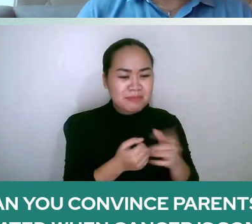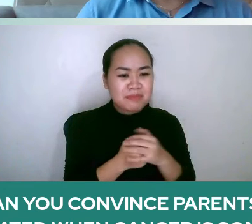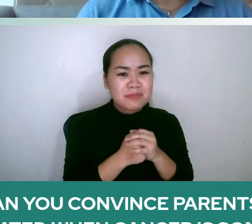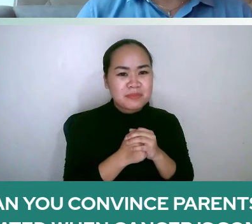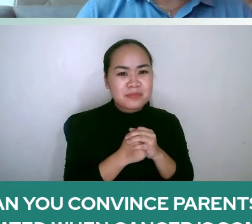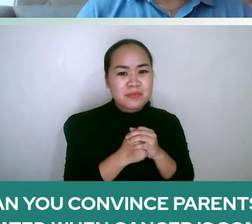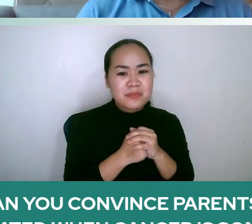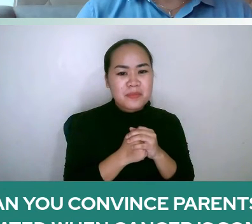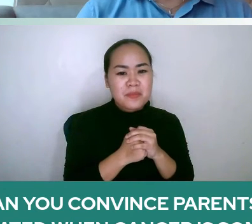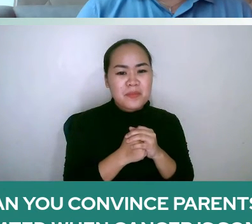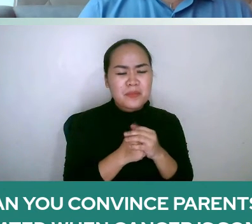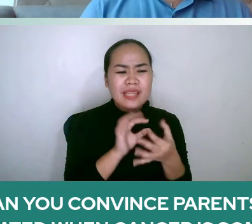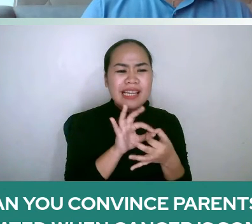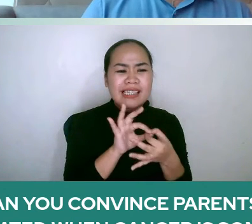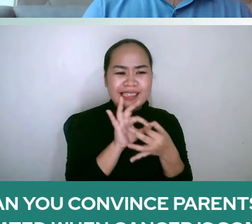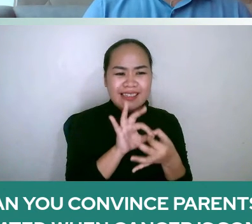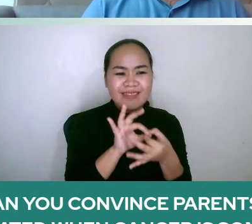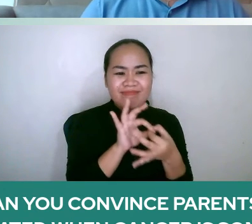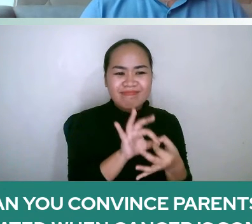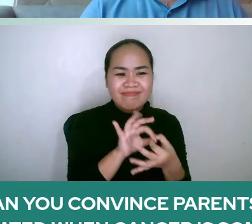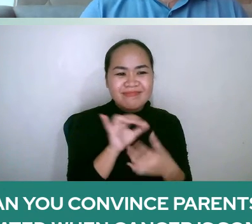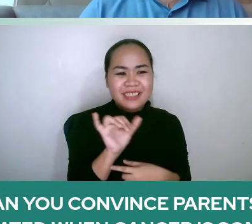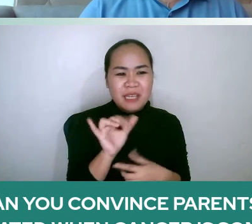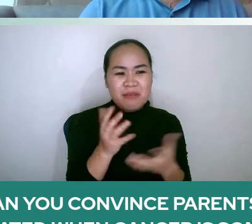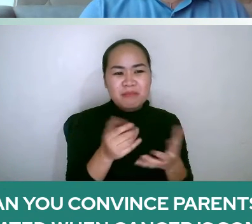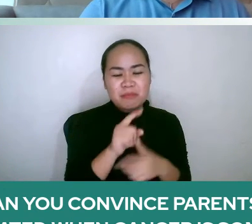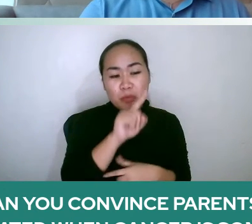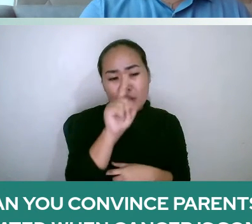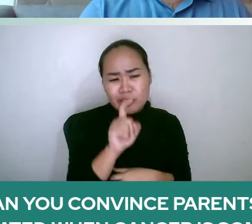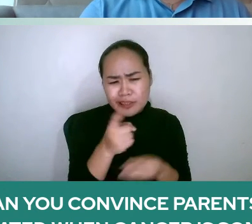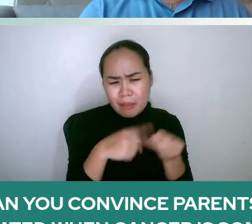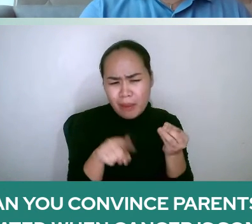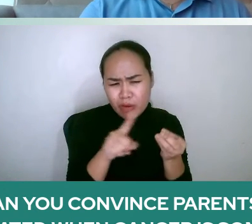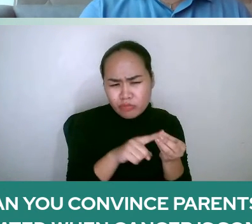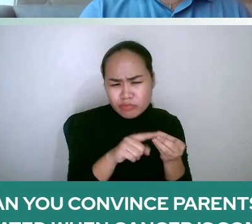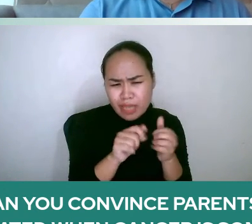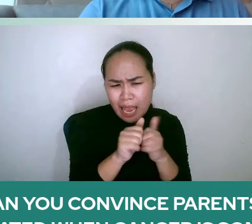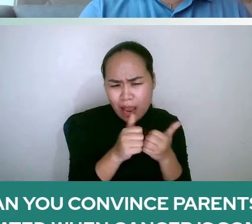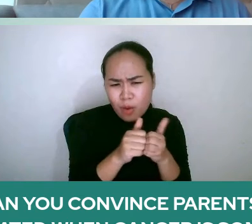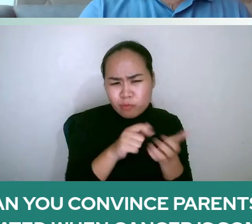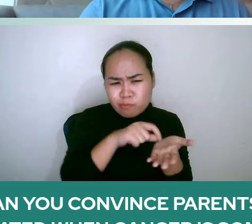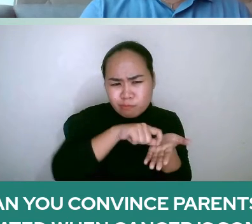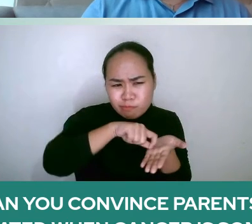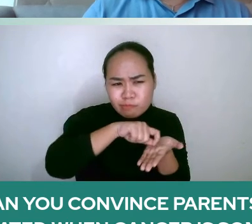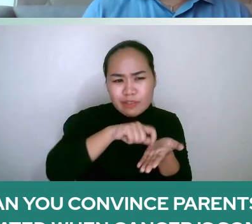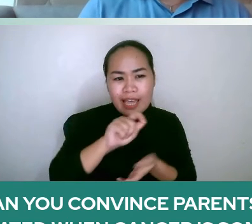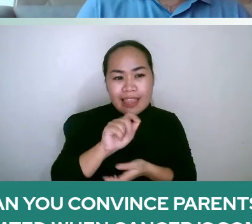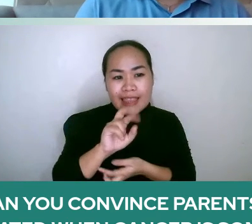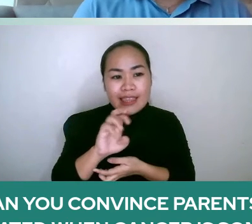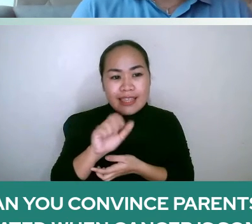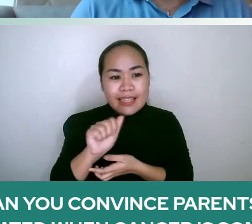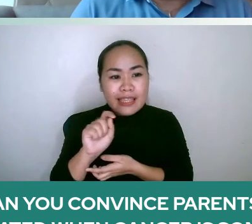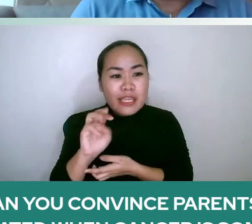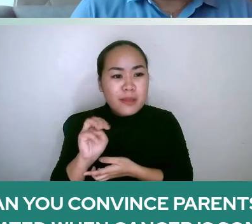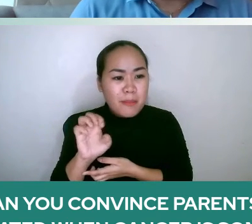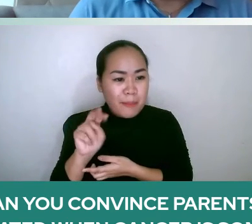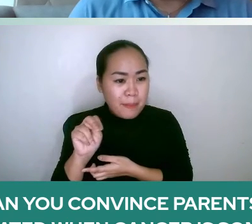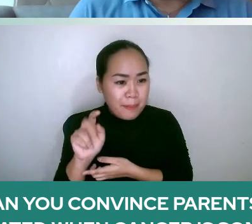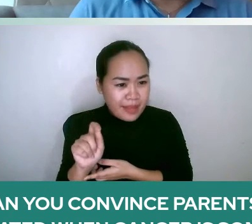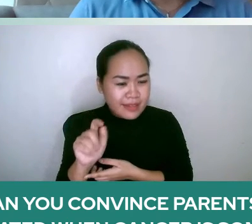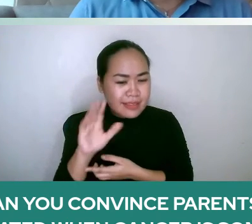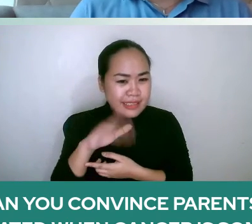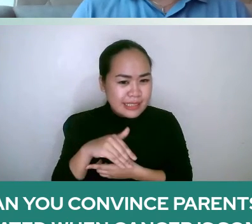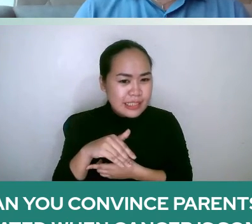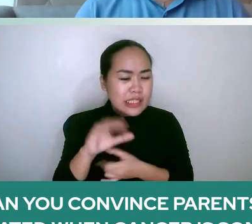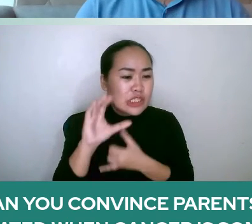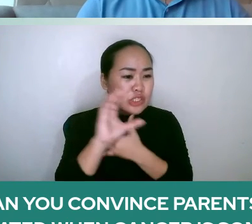one. If you can talk, the question is about the treatment for cervical dysplasia, particularly when